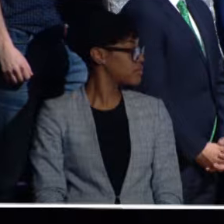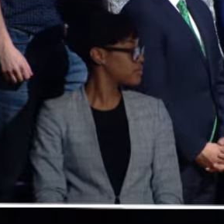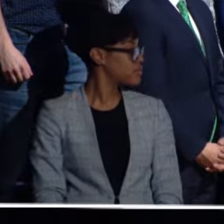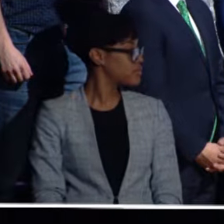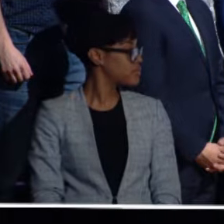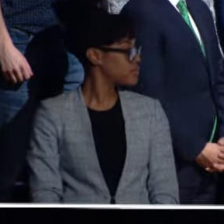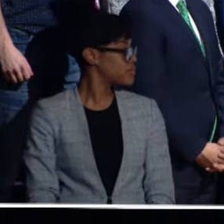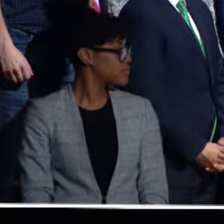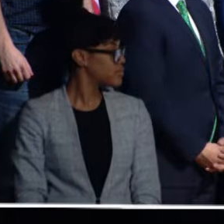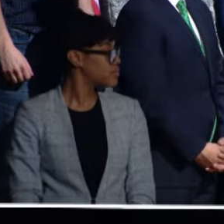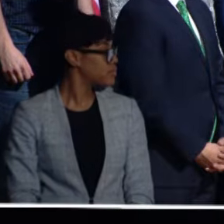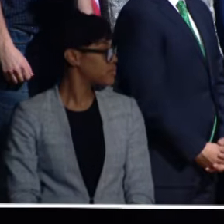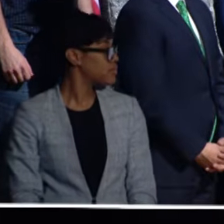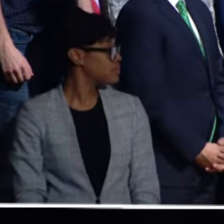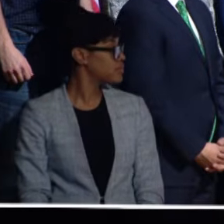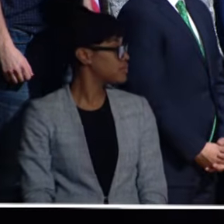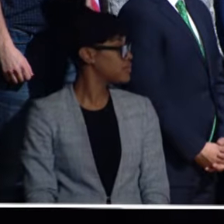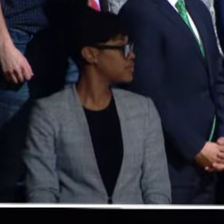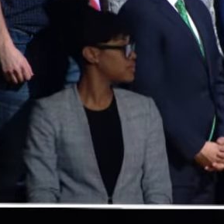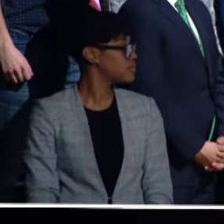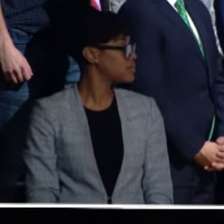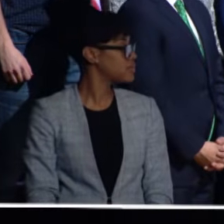Right turn, arch.